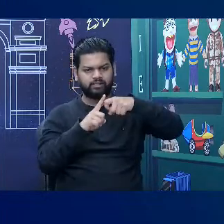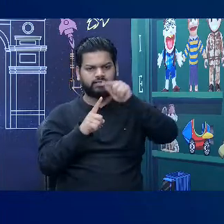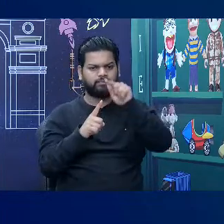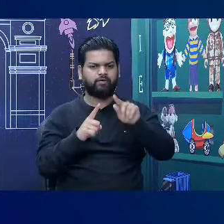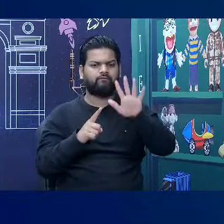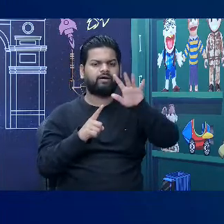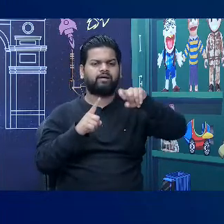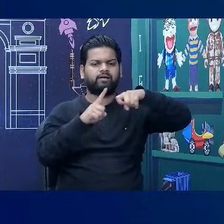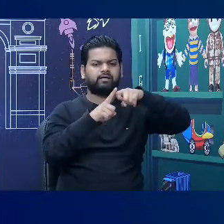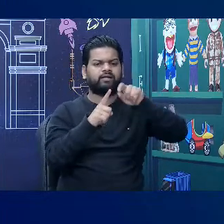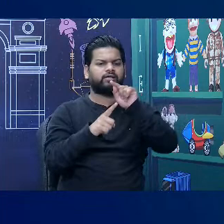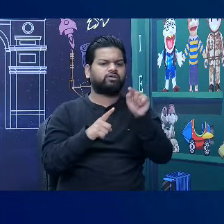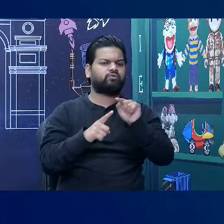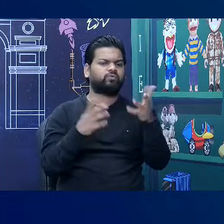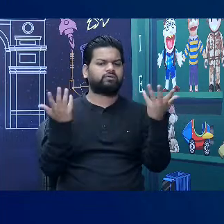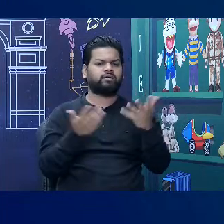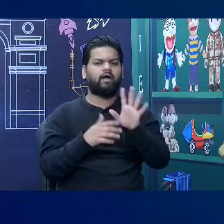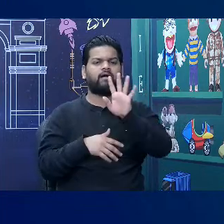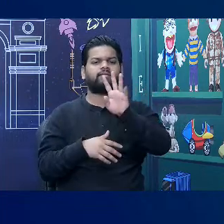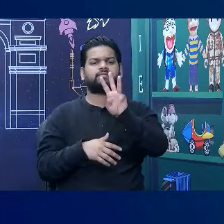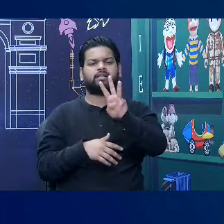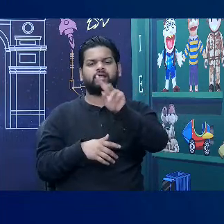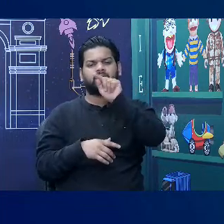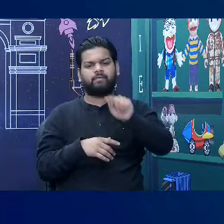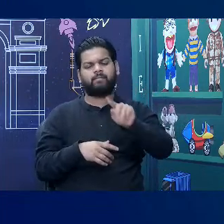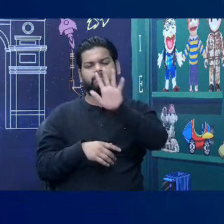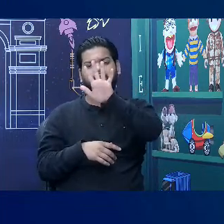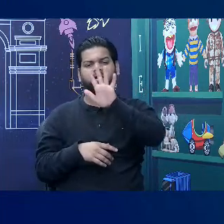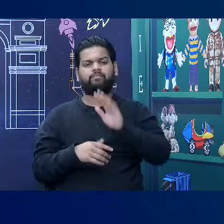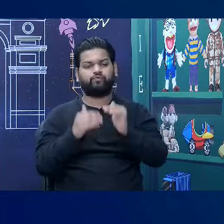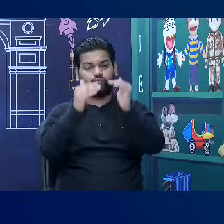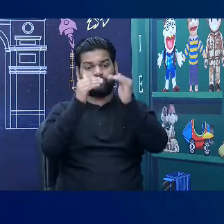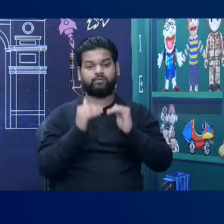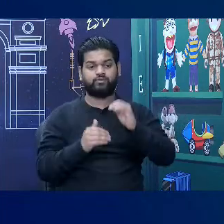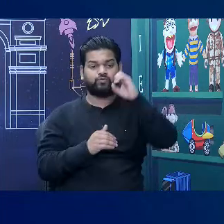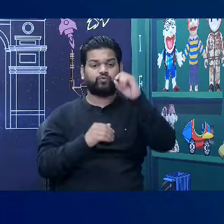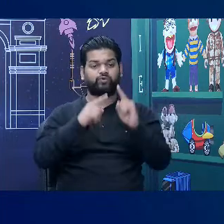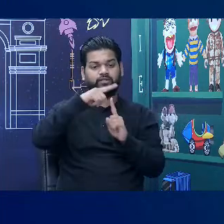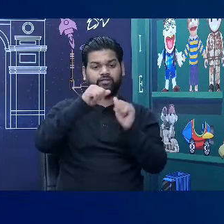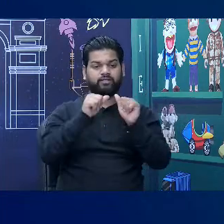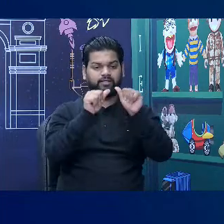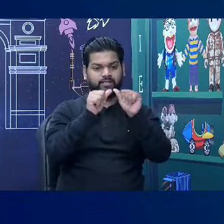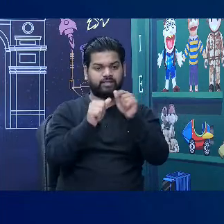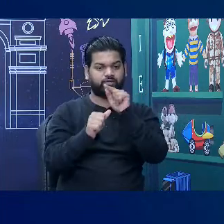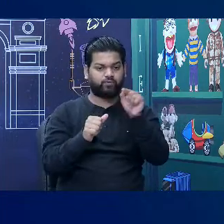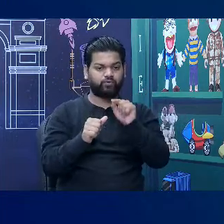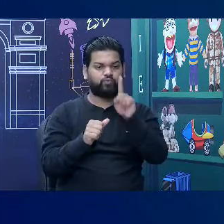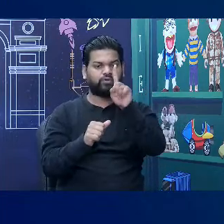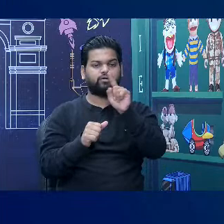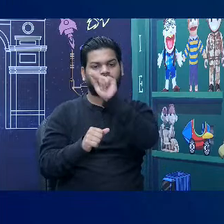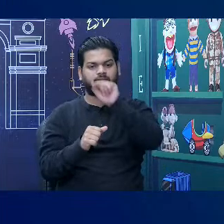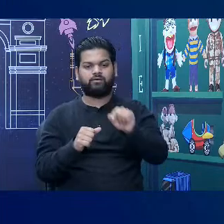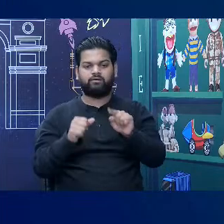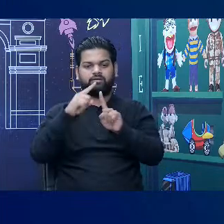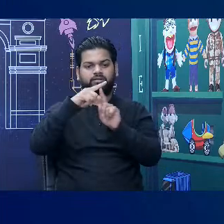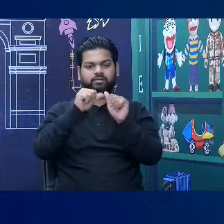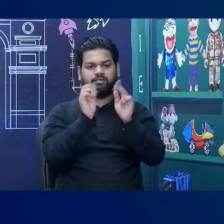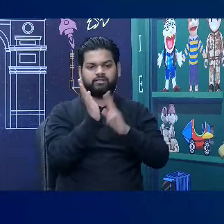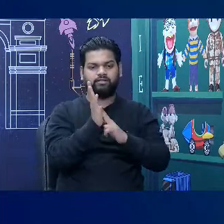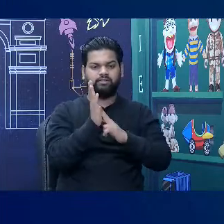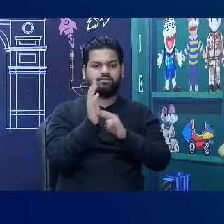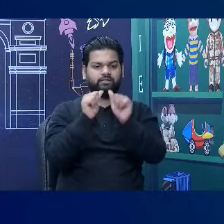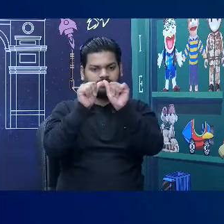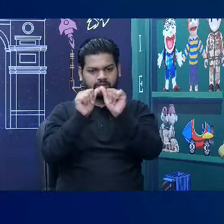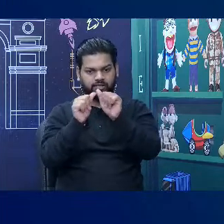A? Kusumji, remember I told you it is reciprocal of tan A. Good. So that can be written as 3 upon 4.